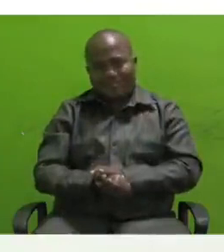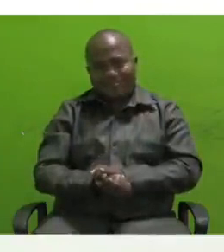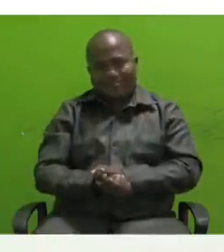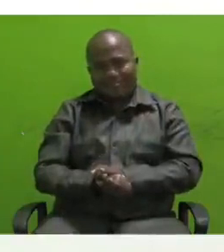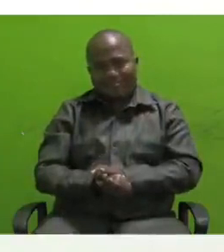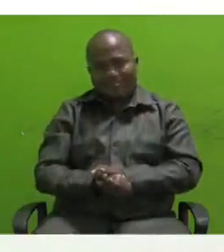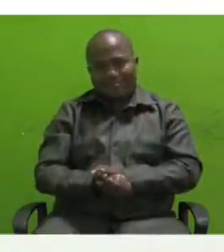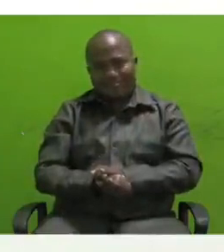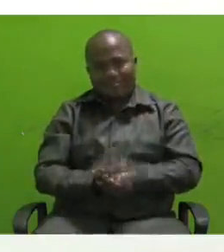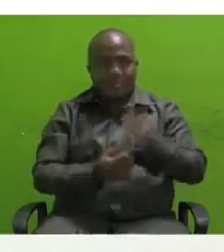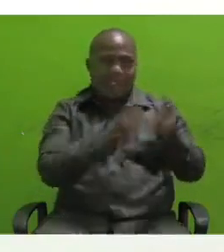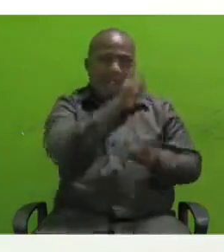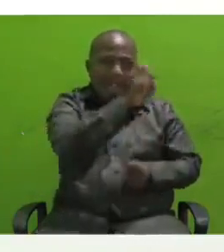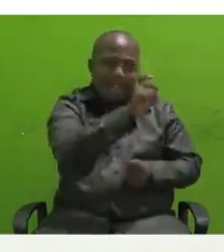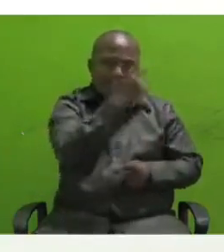is 1.